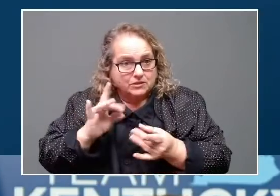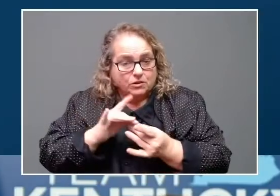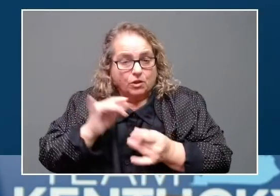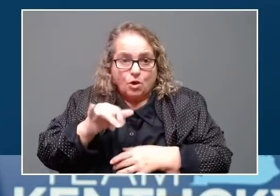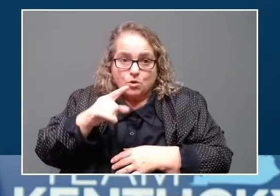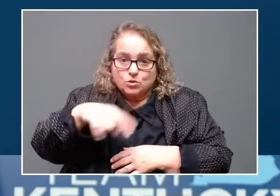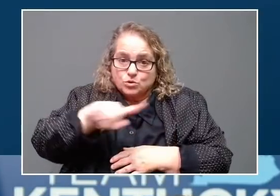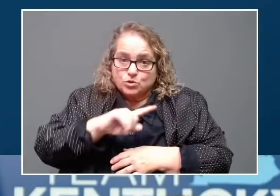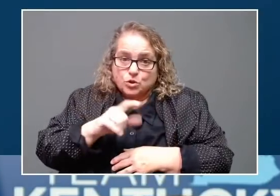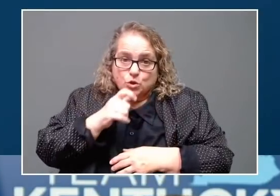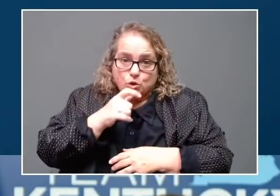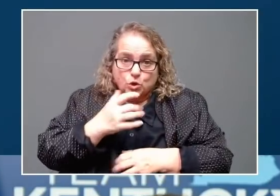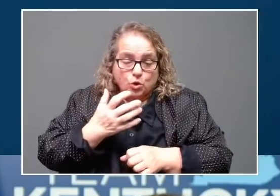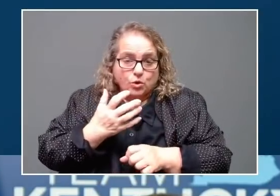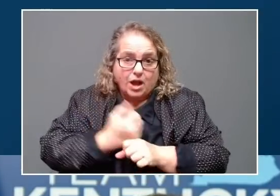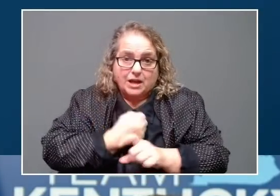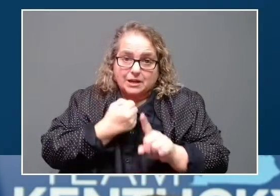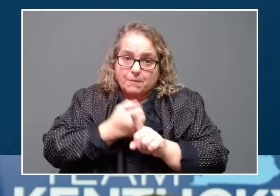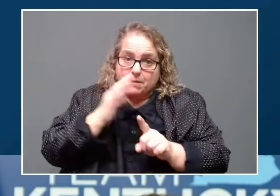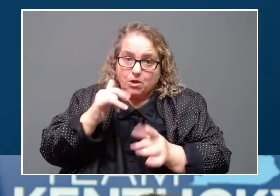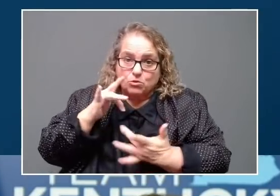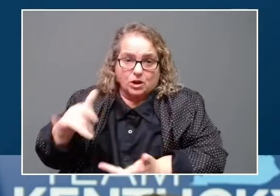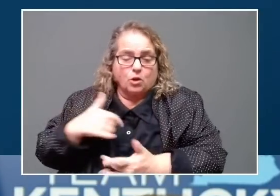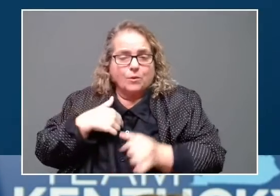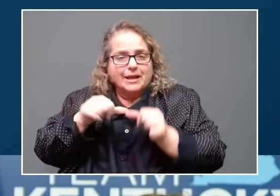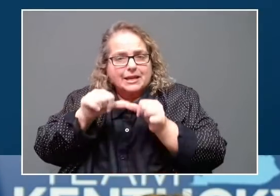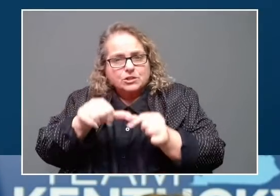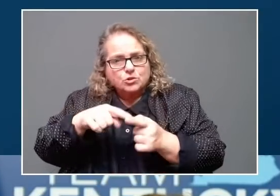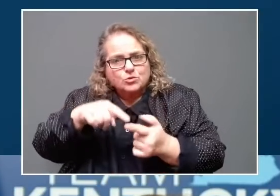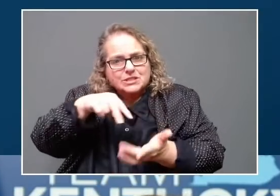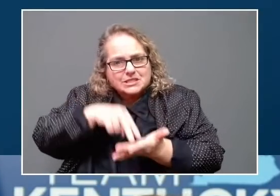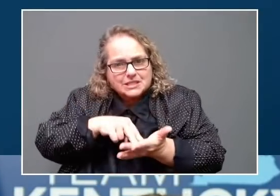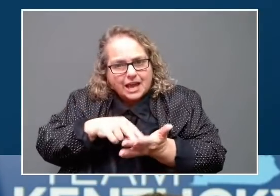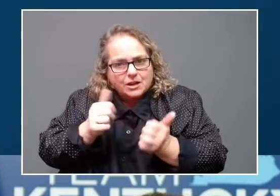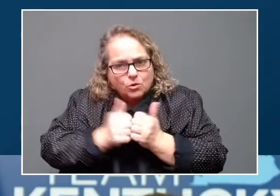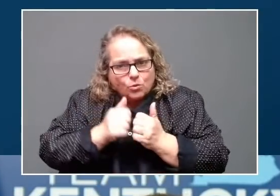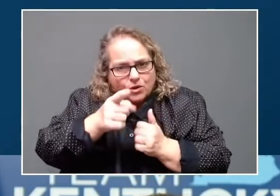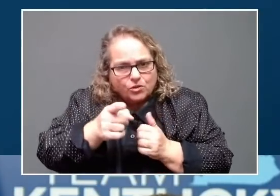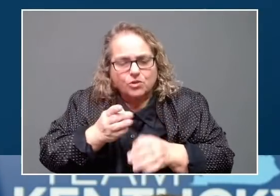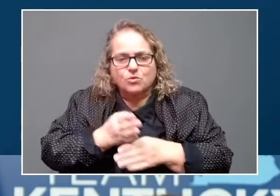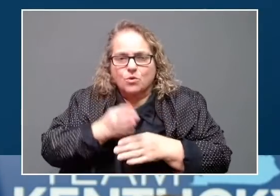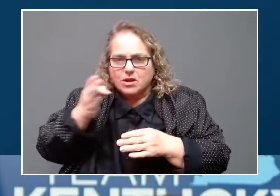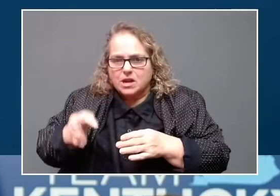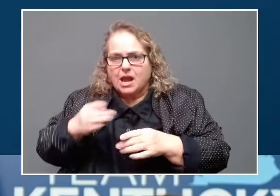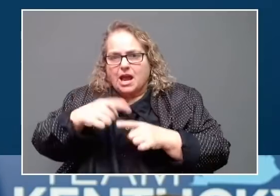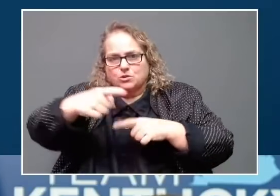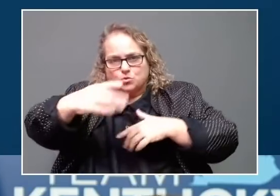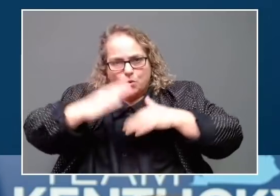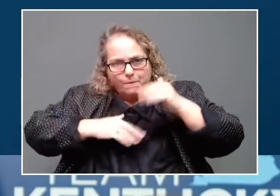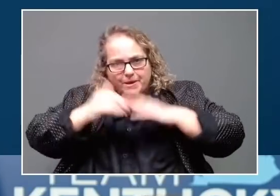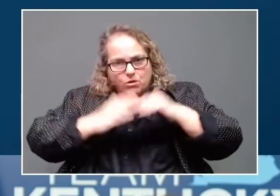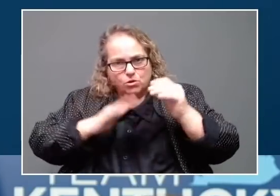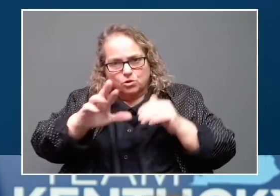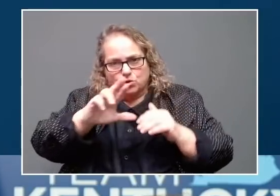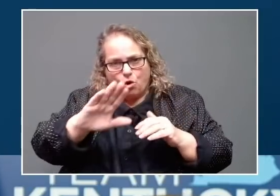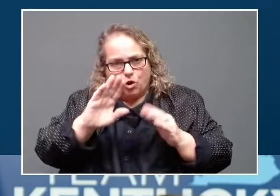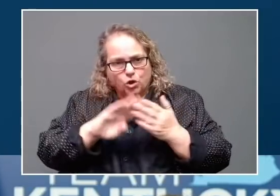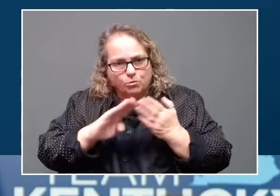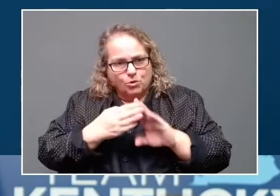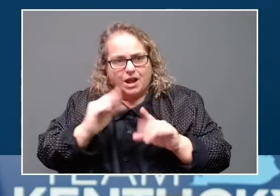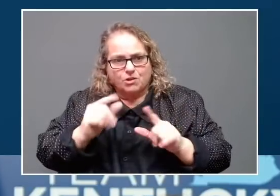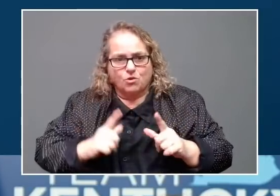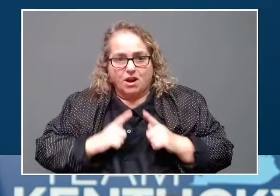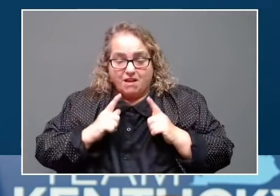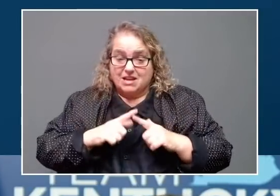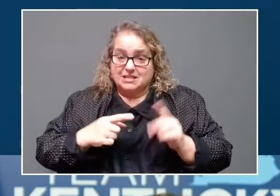all continue to stand by them and work with them as they rebuild their communities and their lives. As an example, last week,